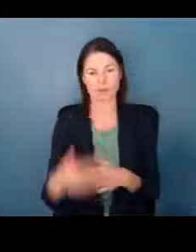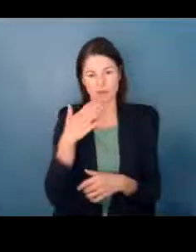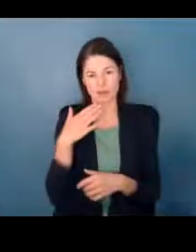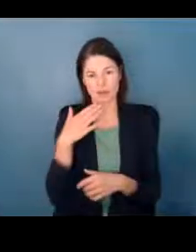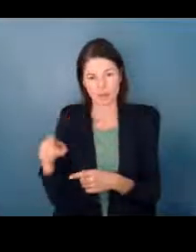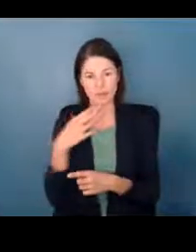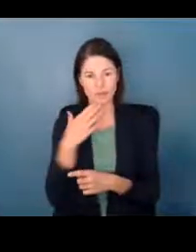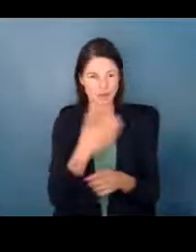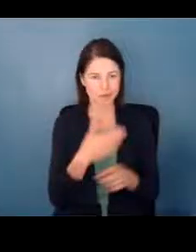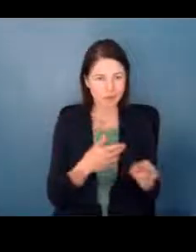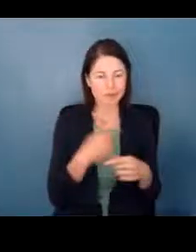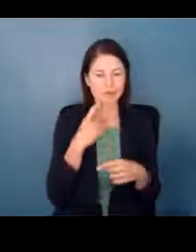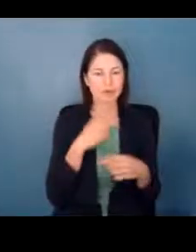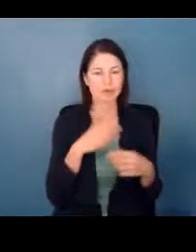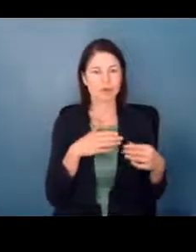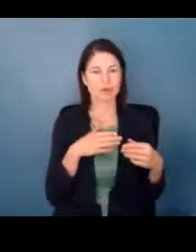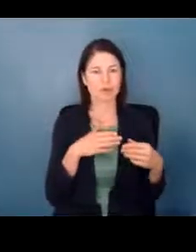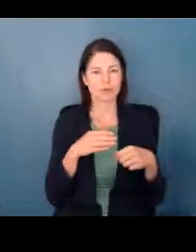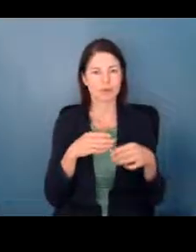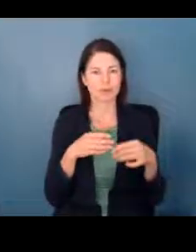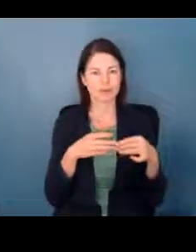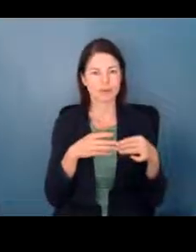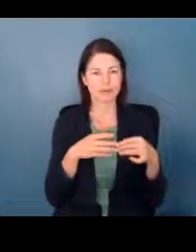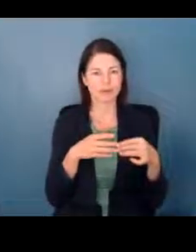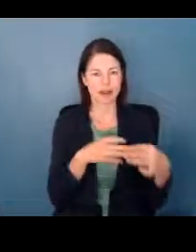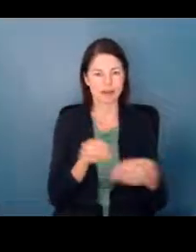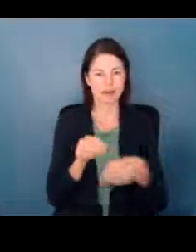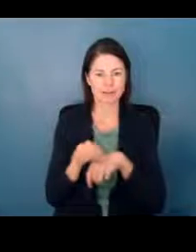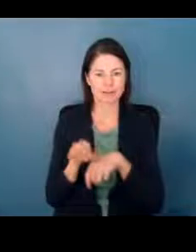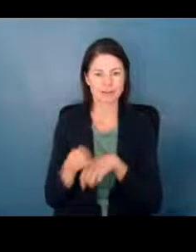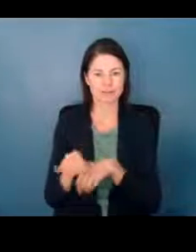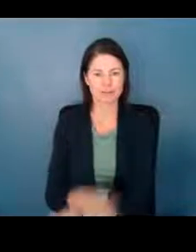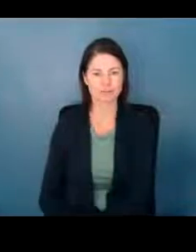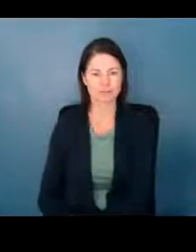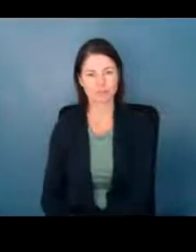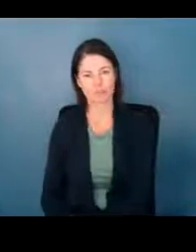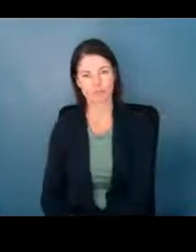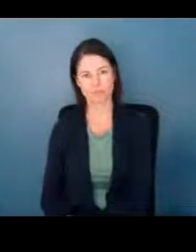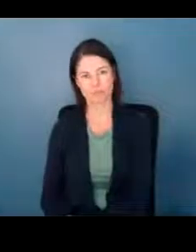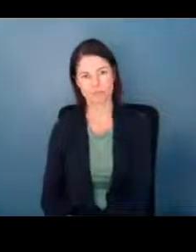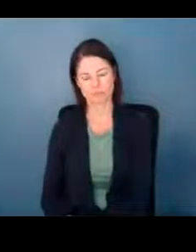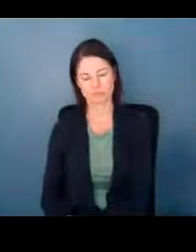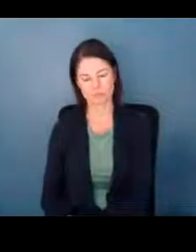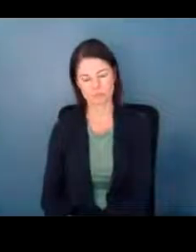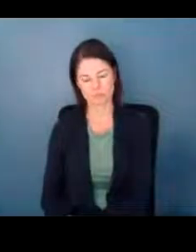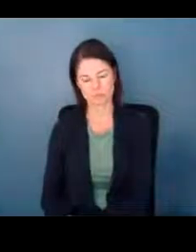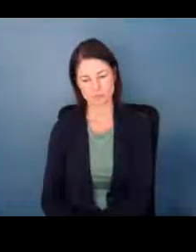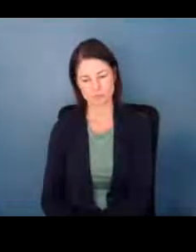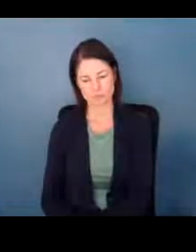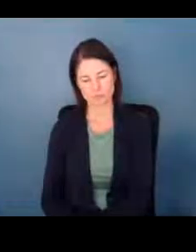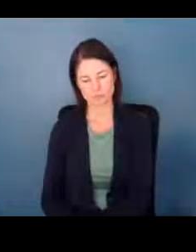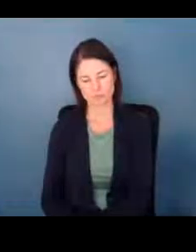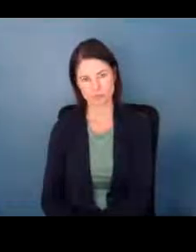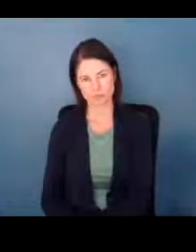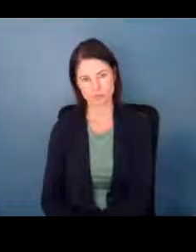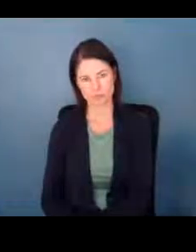I believe he probably very modestly helps provide. To piggyback sort of on both the previous